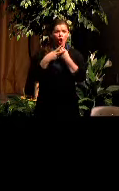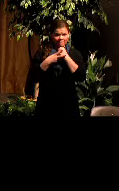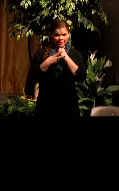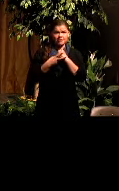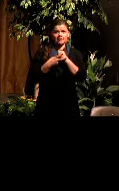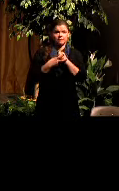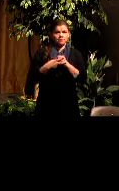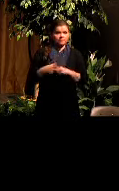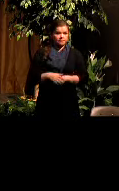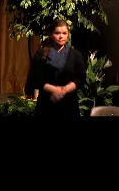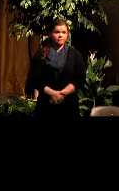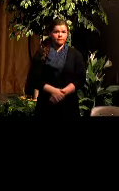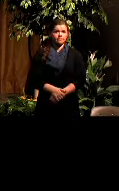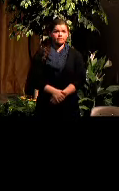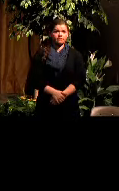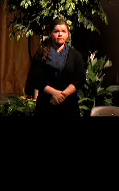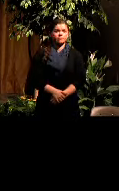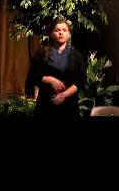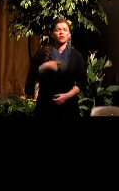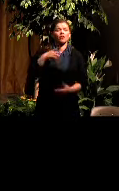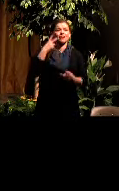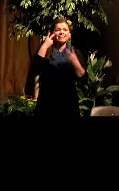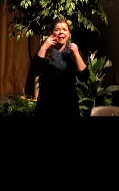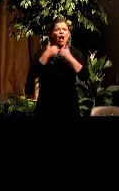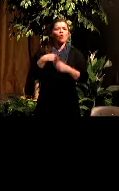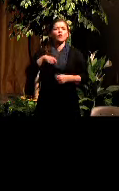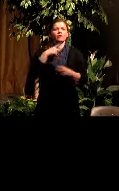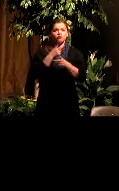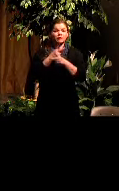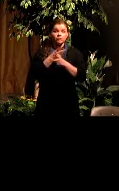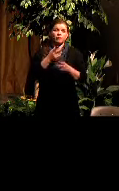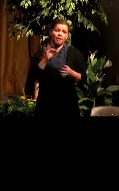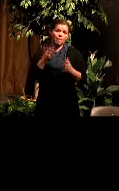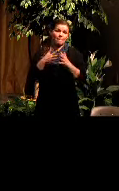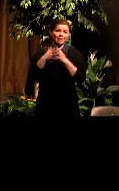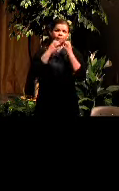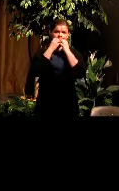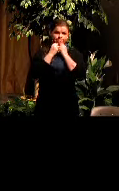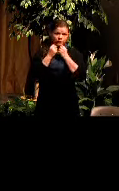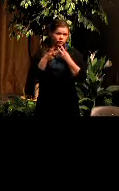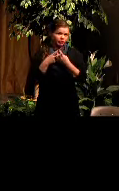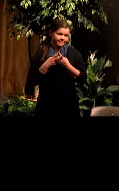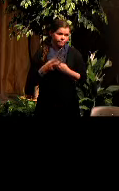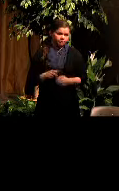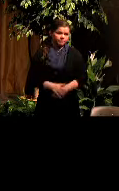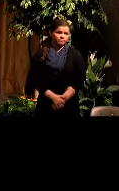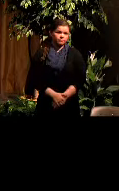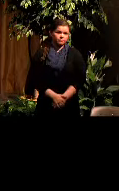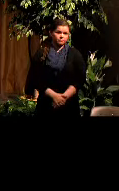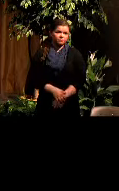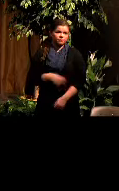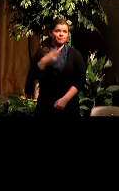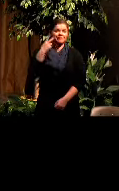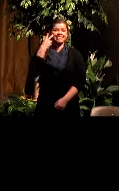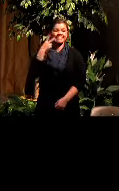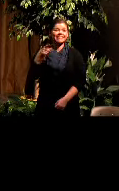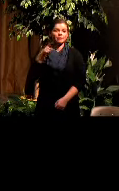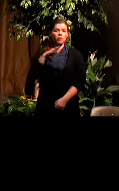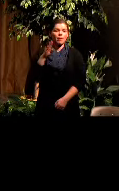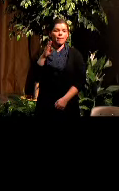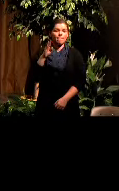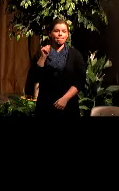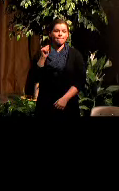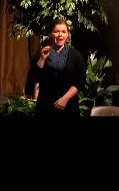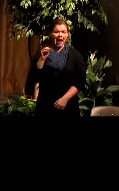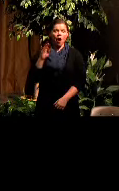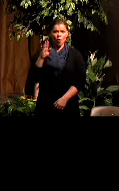America's historical treasures. You can see Bao Bao playing in the snow for the first time. You can study amazing artifacts